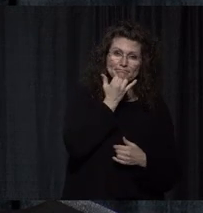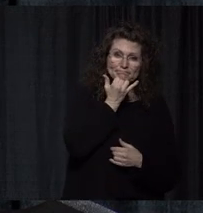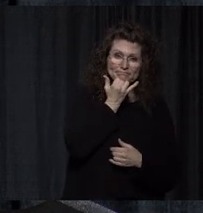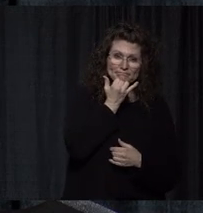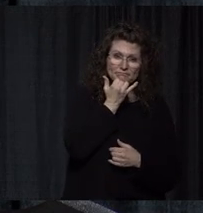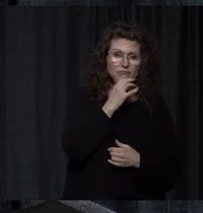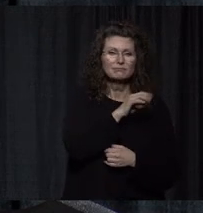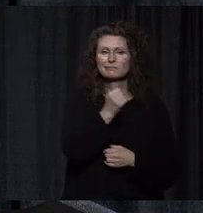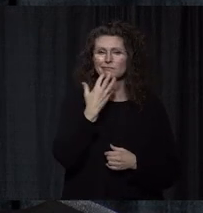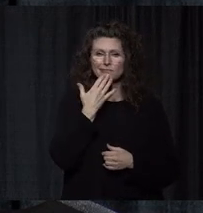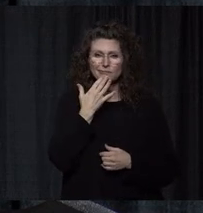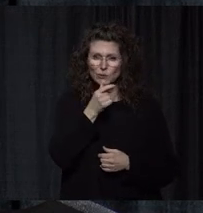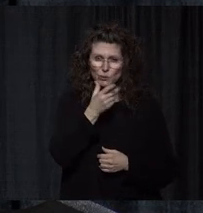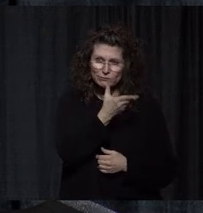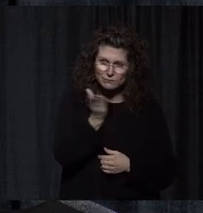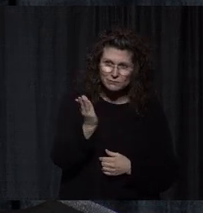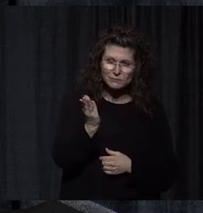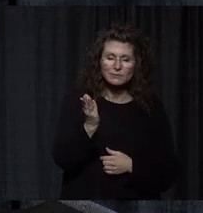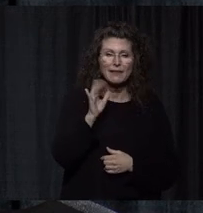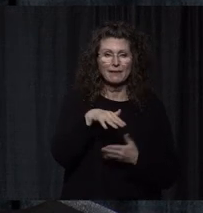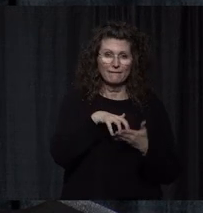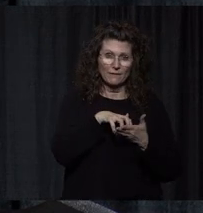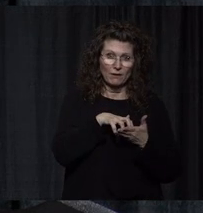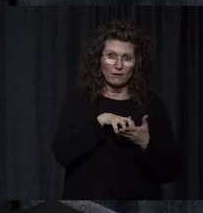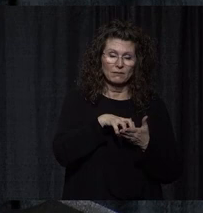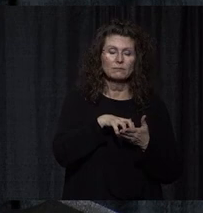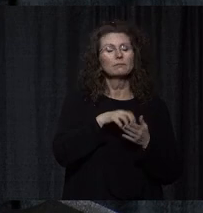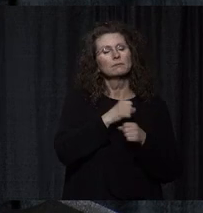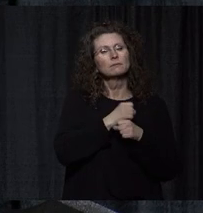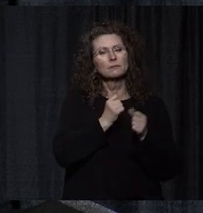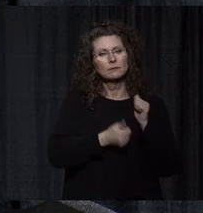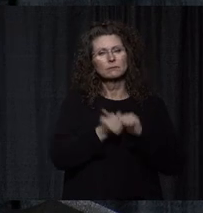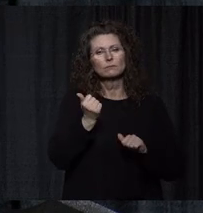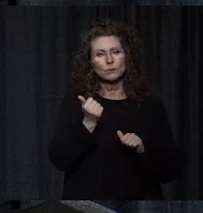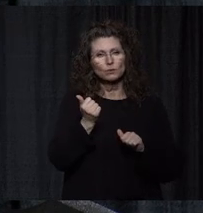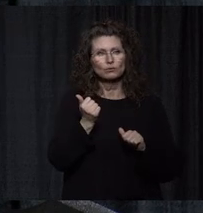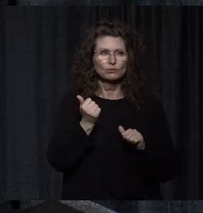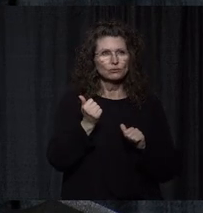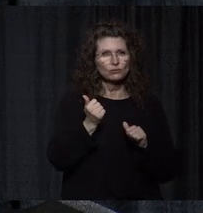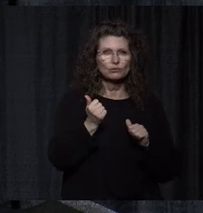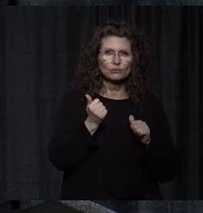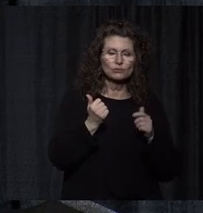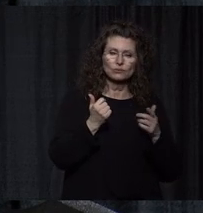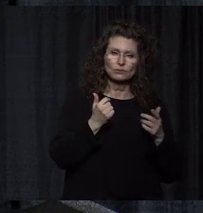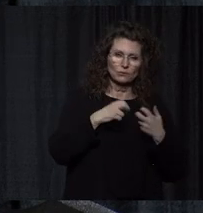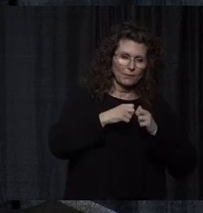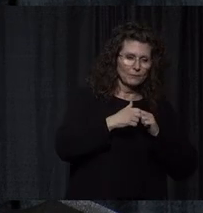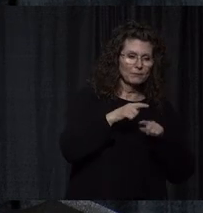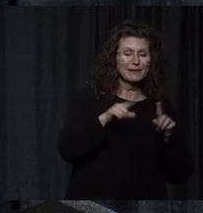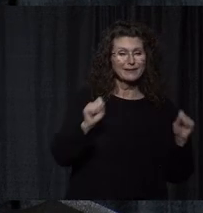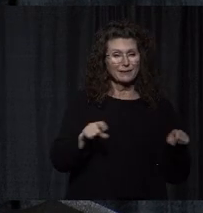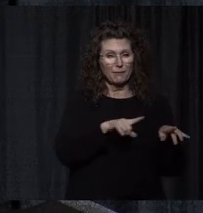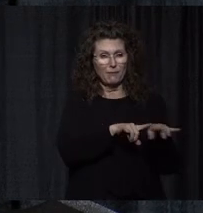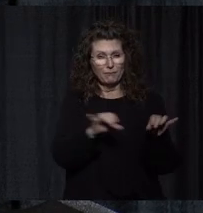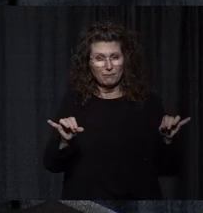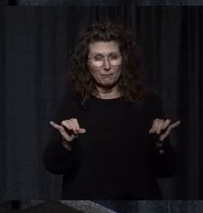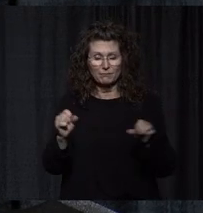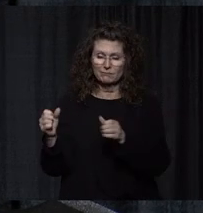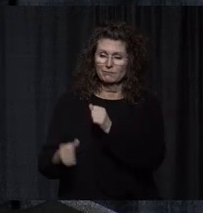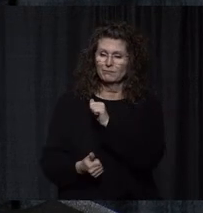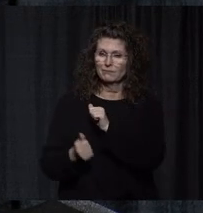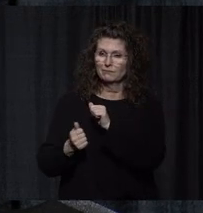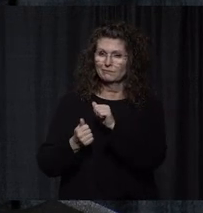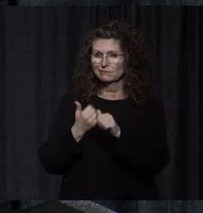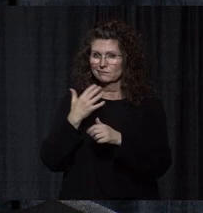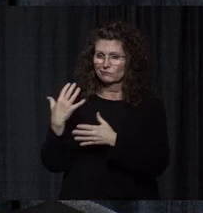that visibility which makes us most vulnerable is that which also is the source of our greatest strength. Because